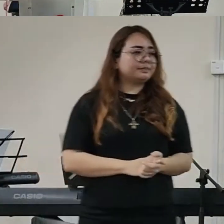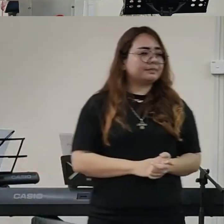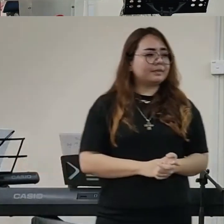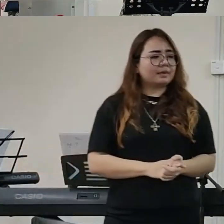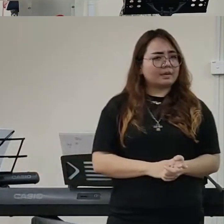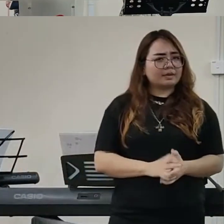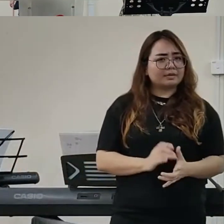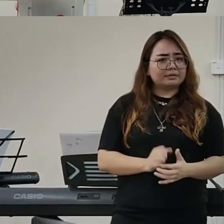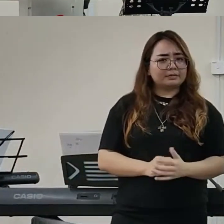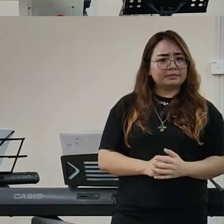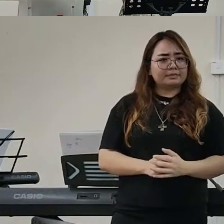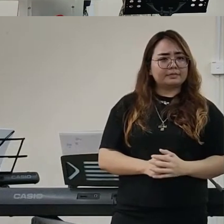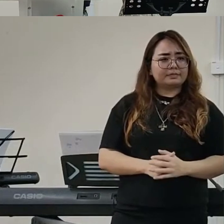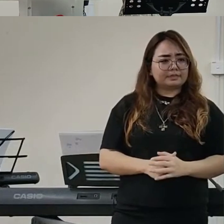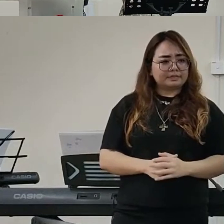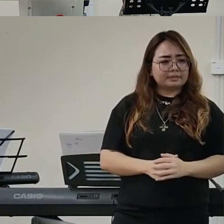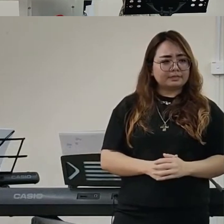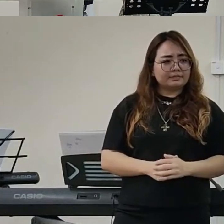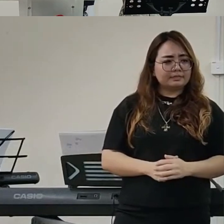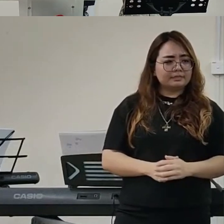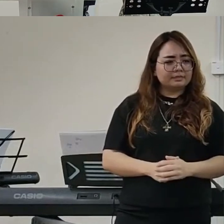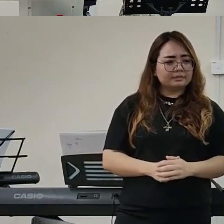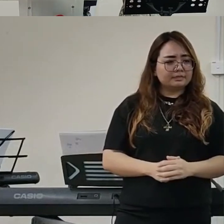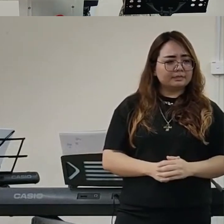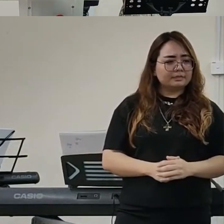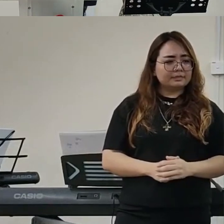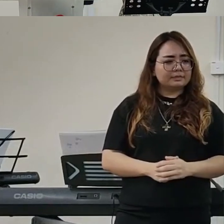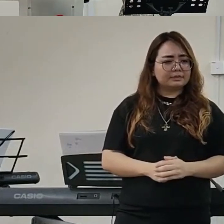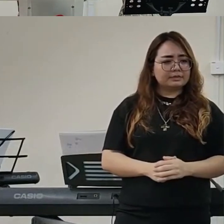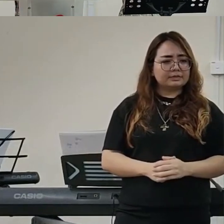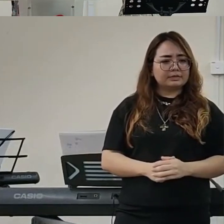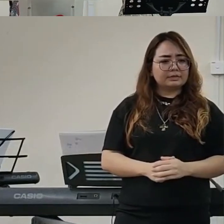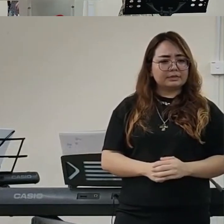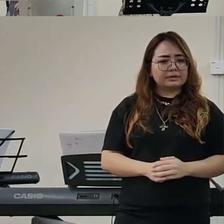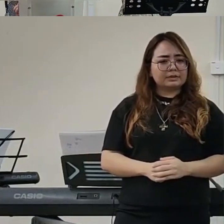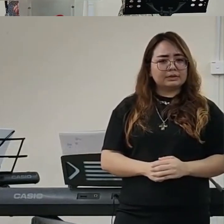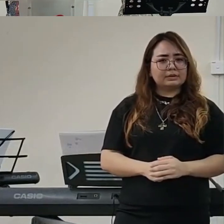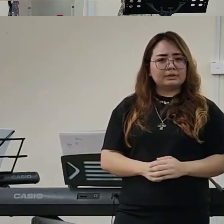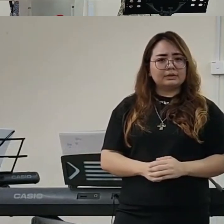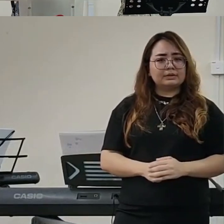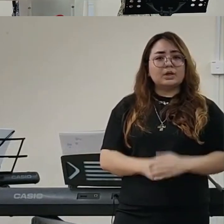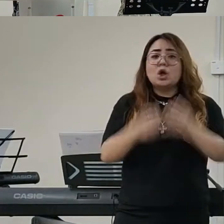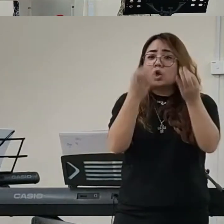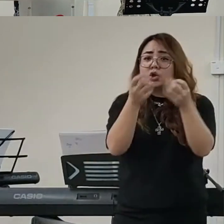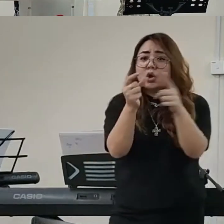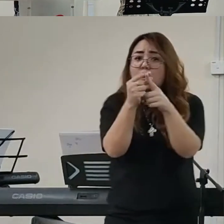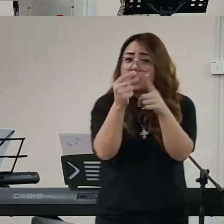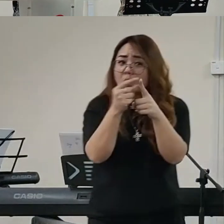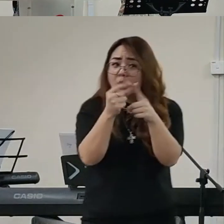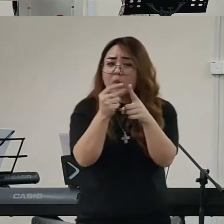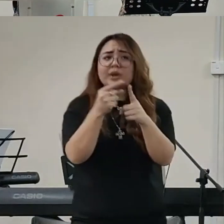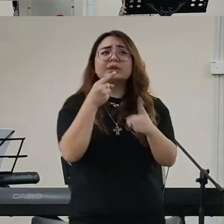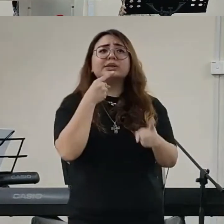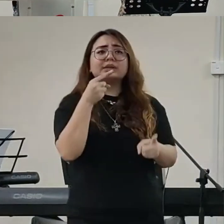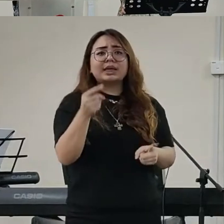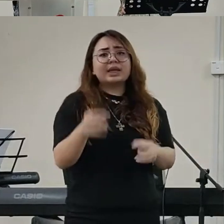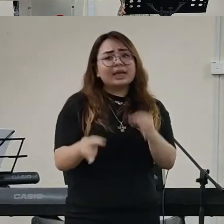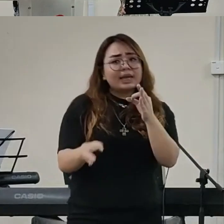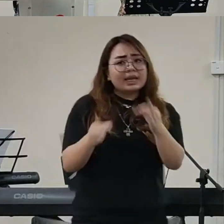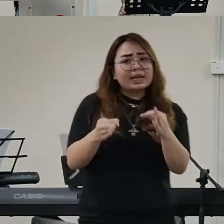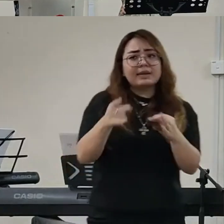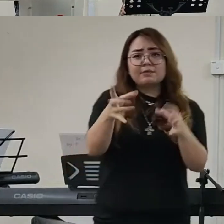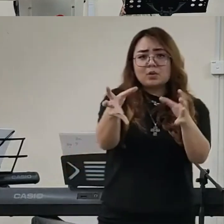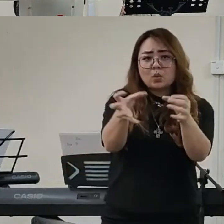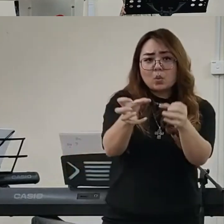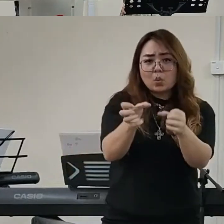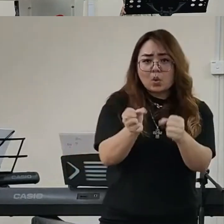here. Okay, but you go back and you read the whole chapter, you will see that. So what is the word is saying? So when you want to learn to be a great